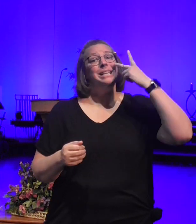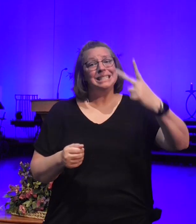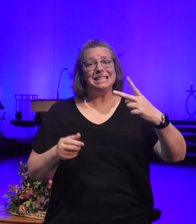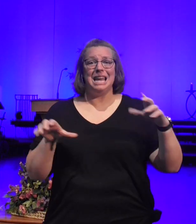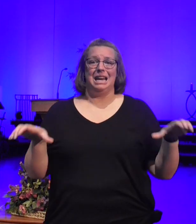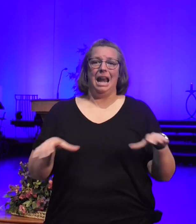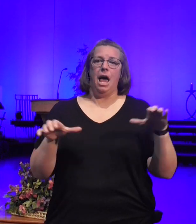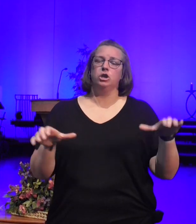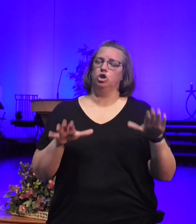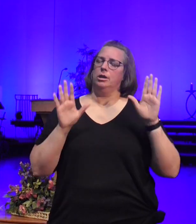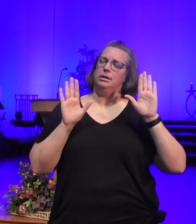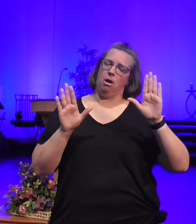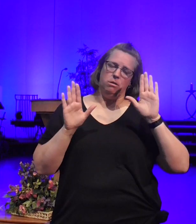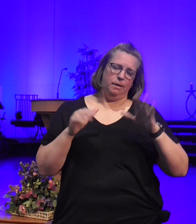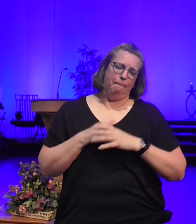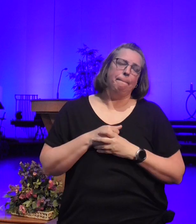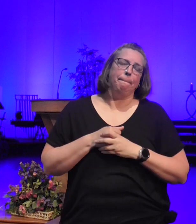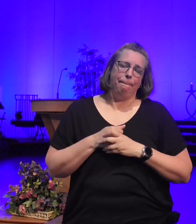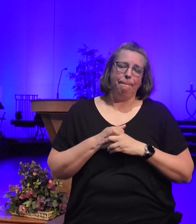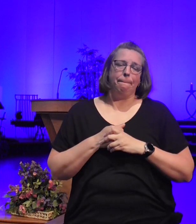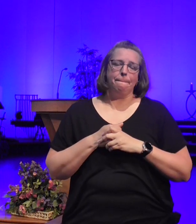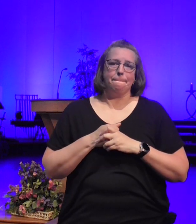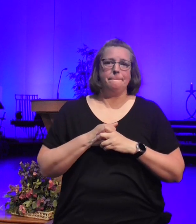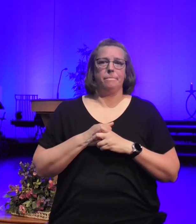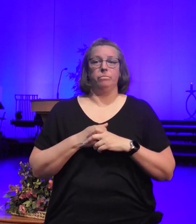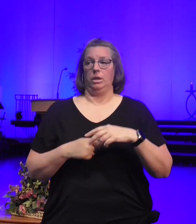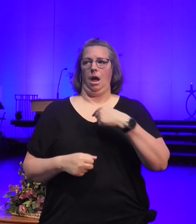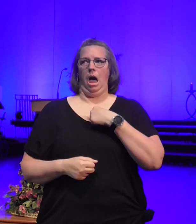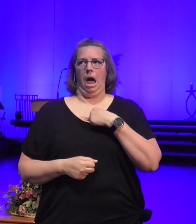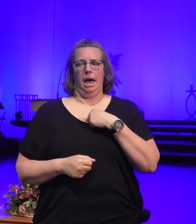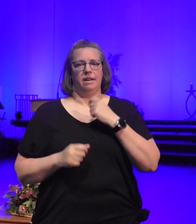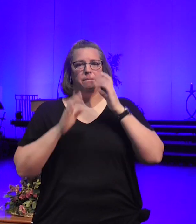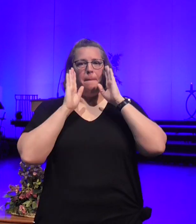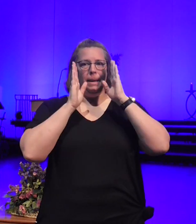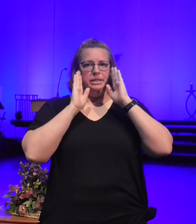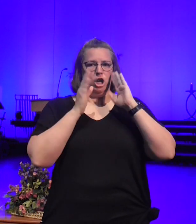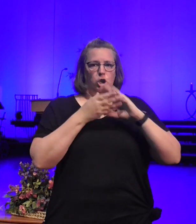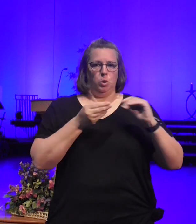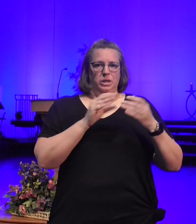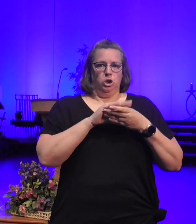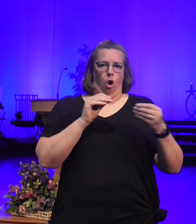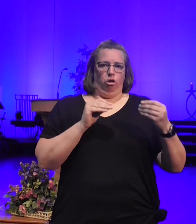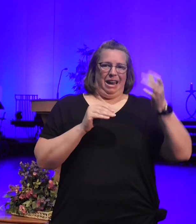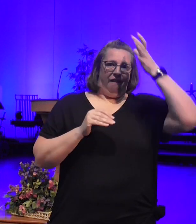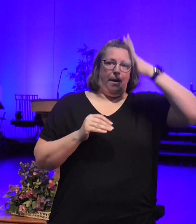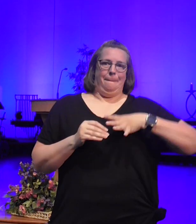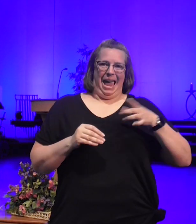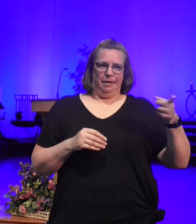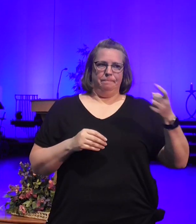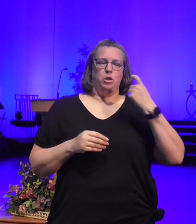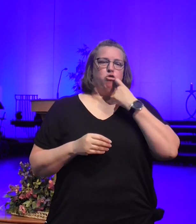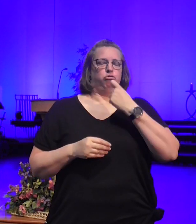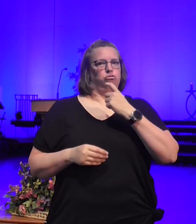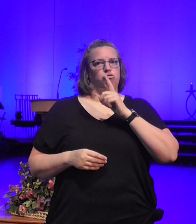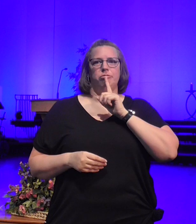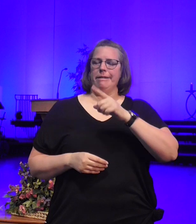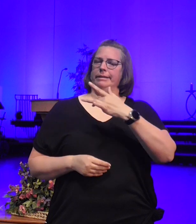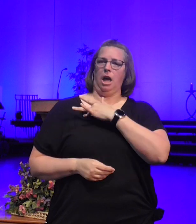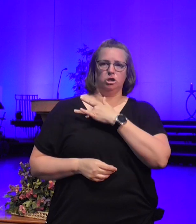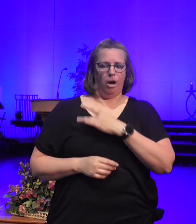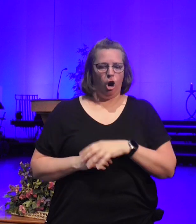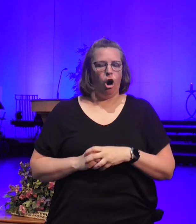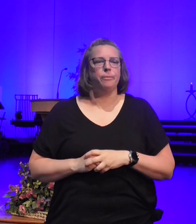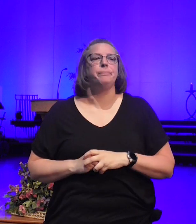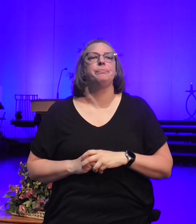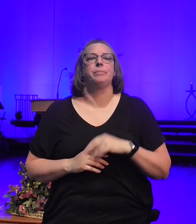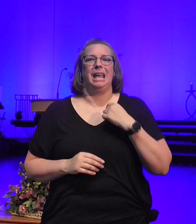it's amazing. I've been paying attention to a story of a man lately that has really touched my heart and helped